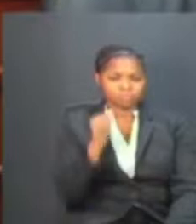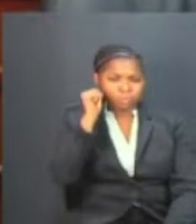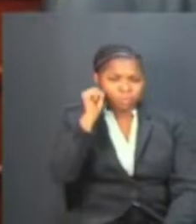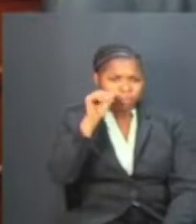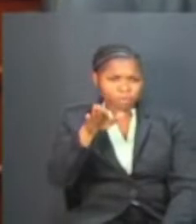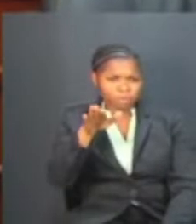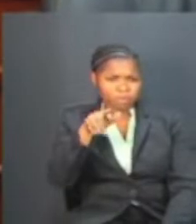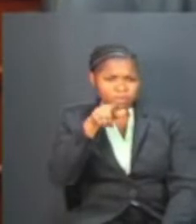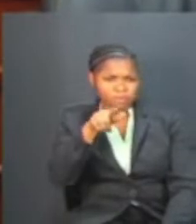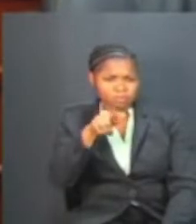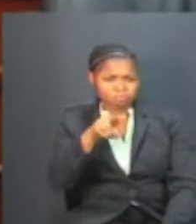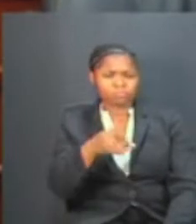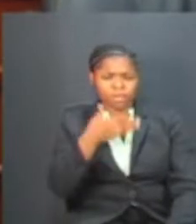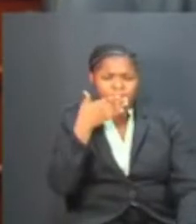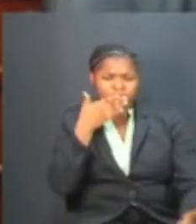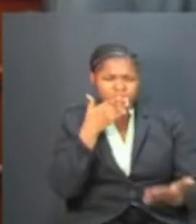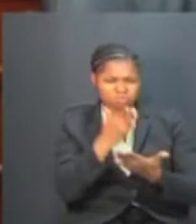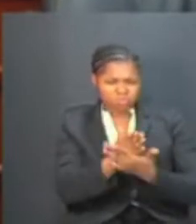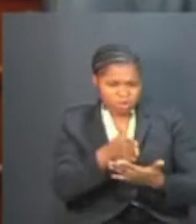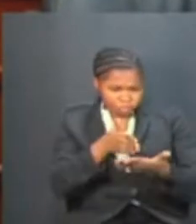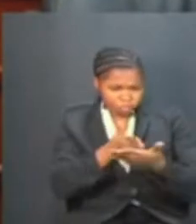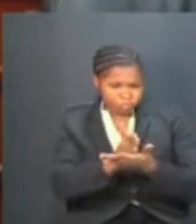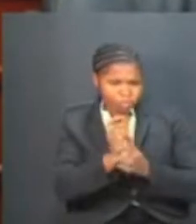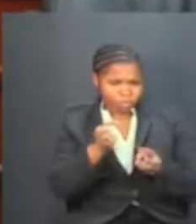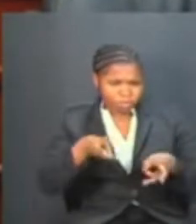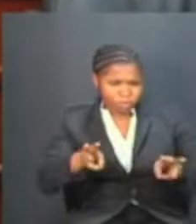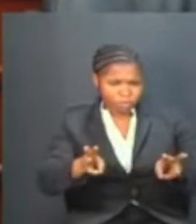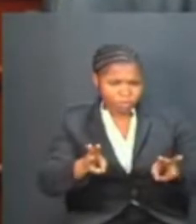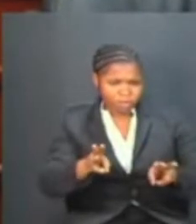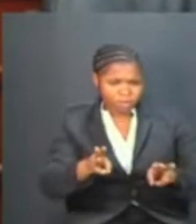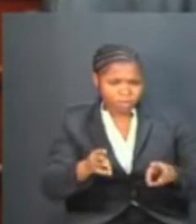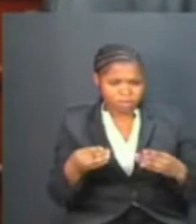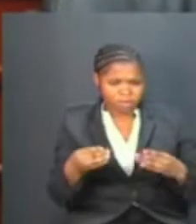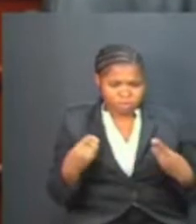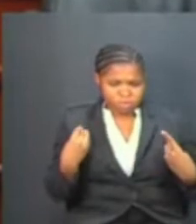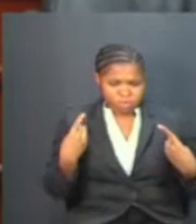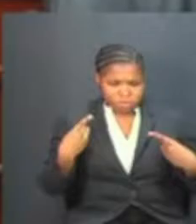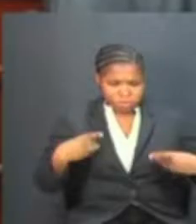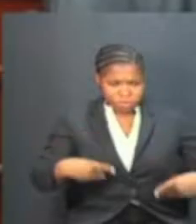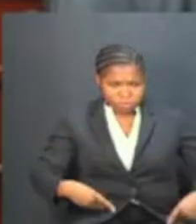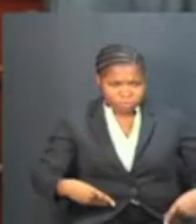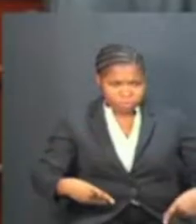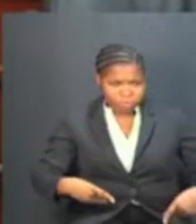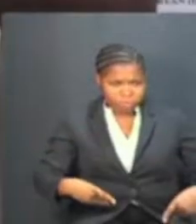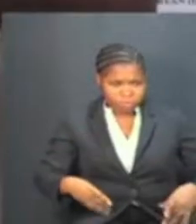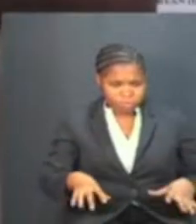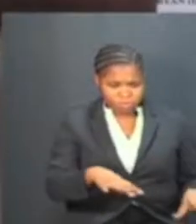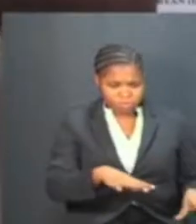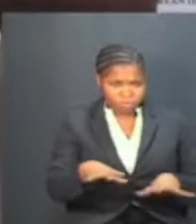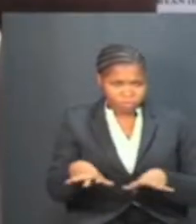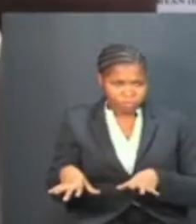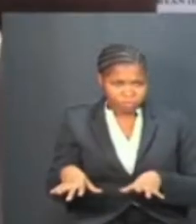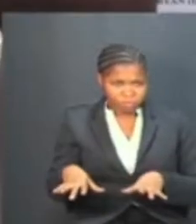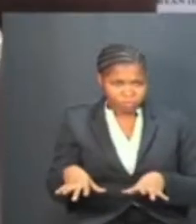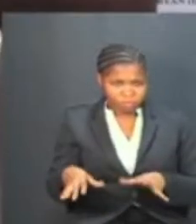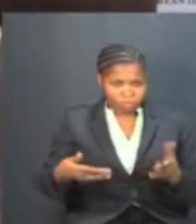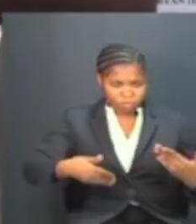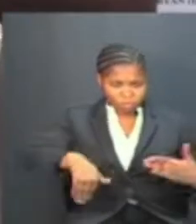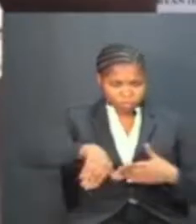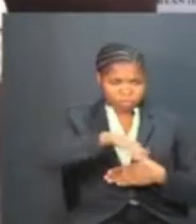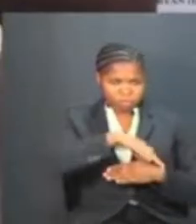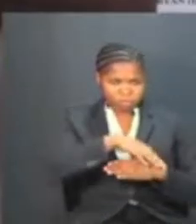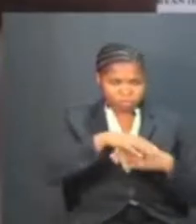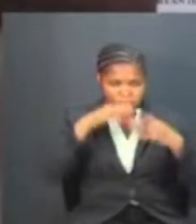the proper way for women to wear the fugu. You do it batakari, in a form, the way she is dressed with your